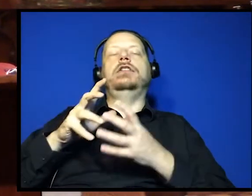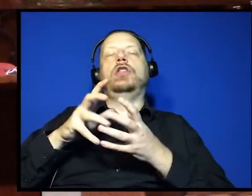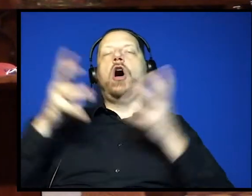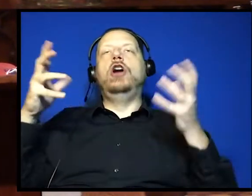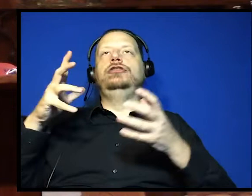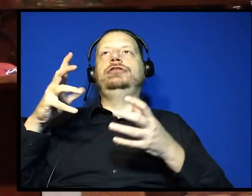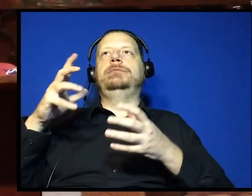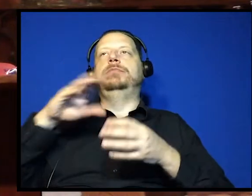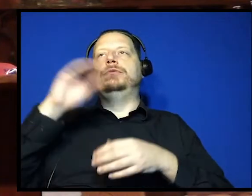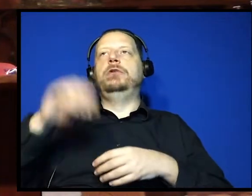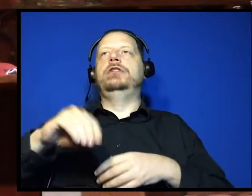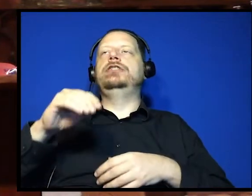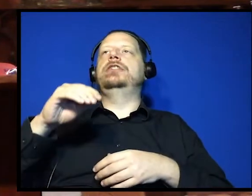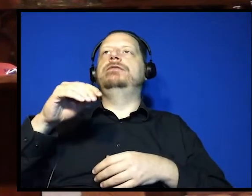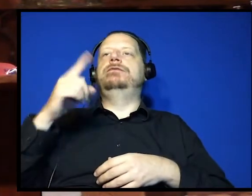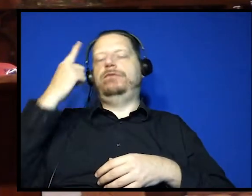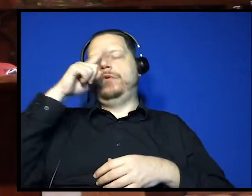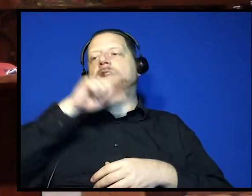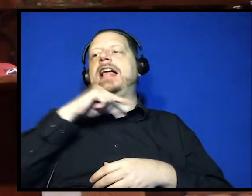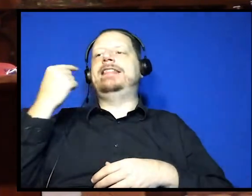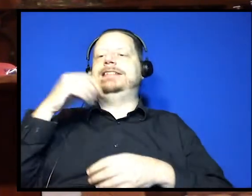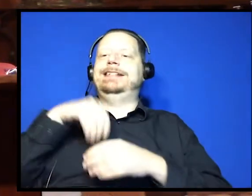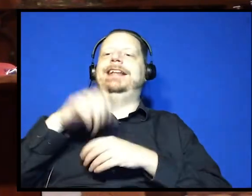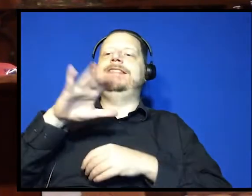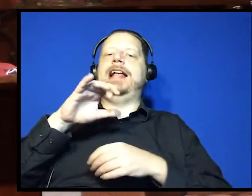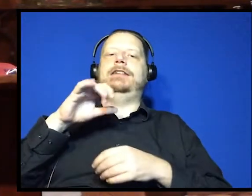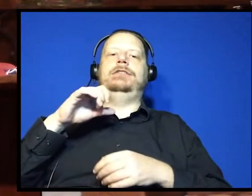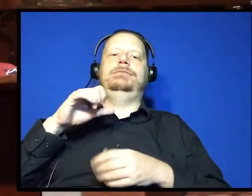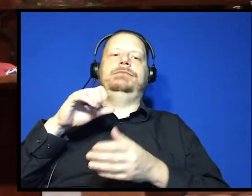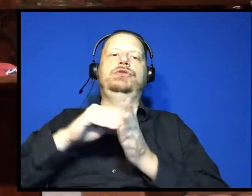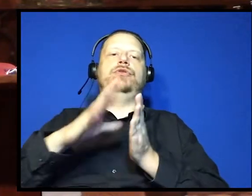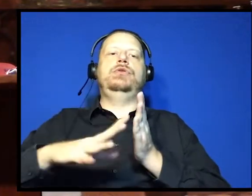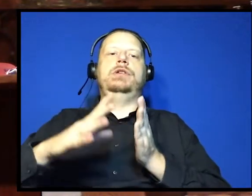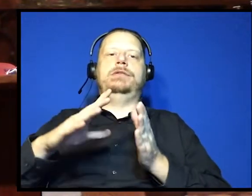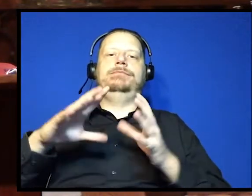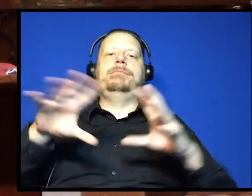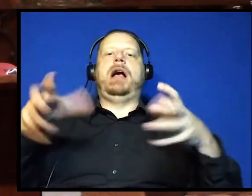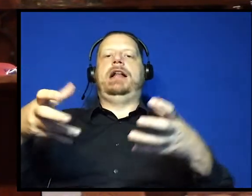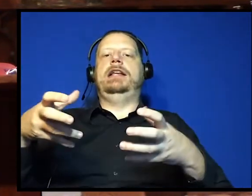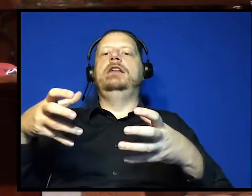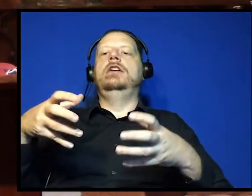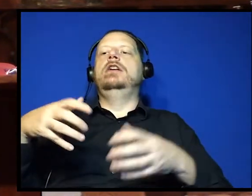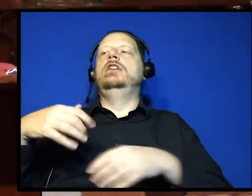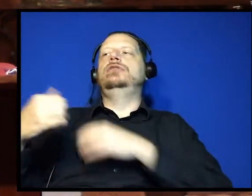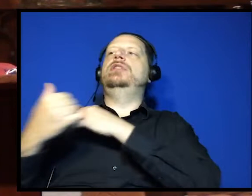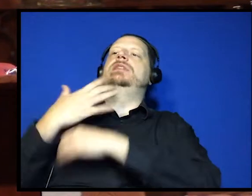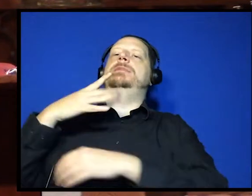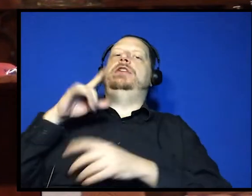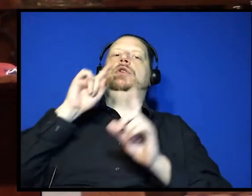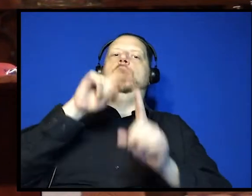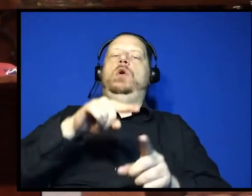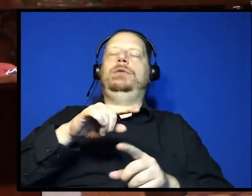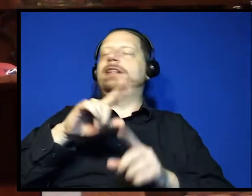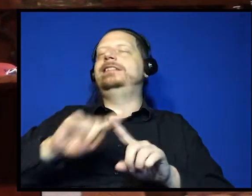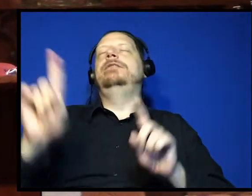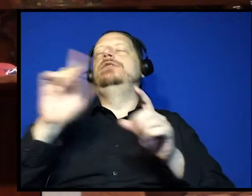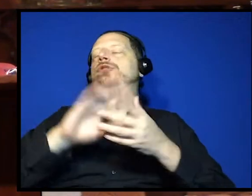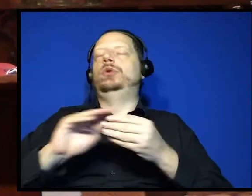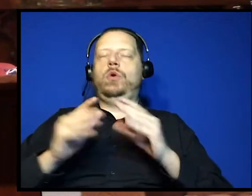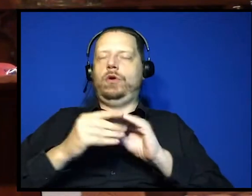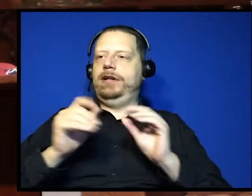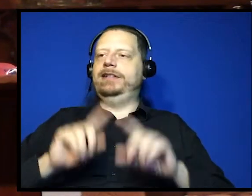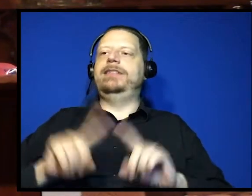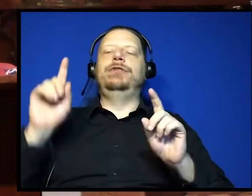Catholics in that student body. So the community sent me there to do vocation work. That's a whole nother story, a whole nother, you